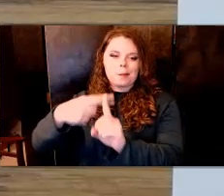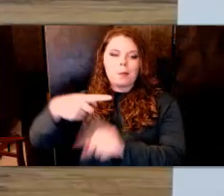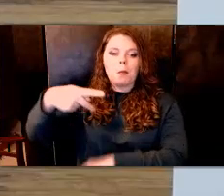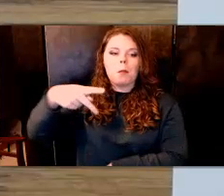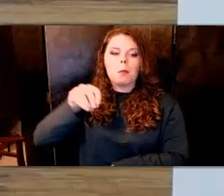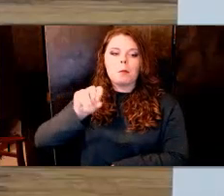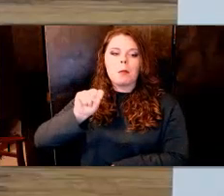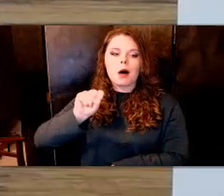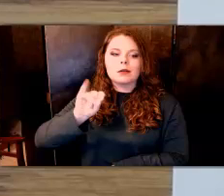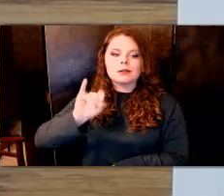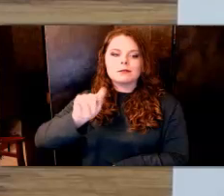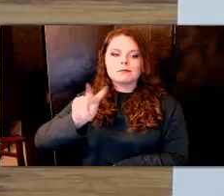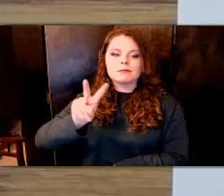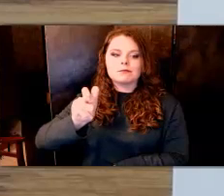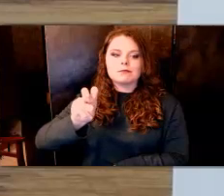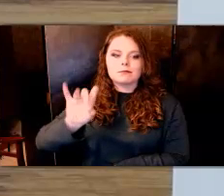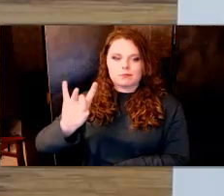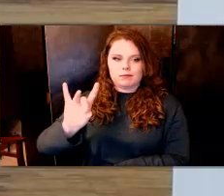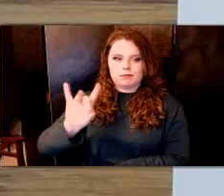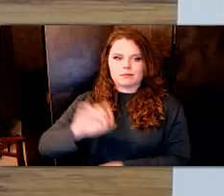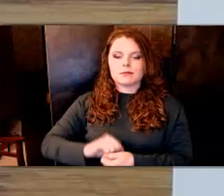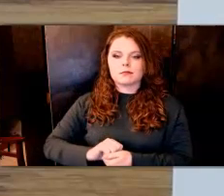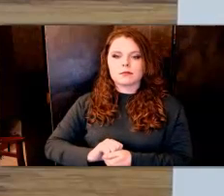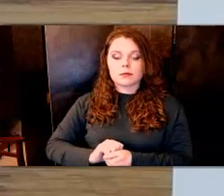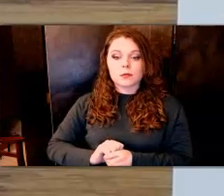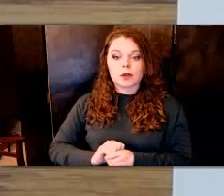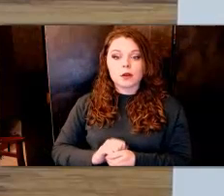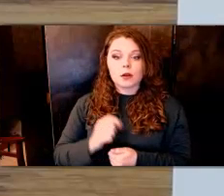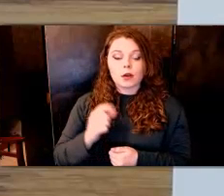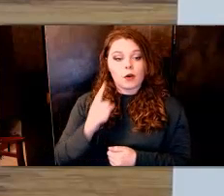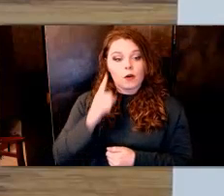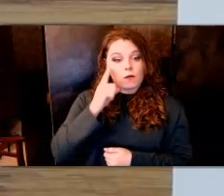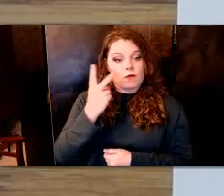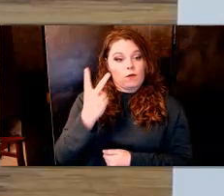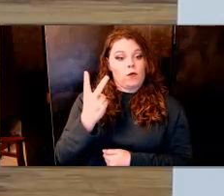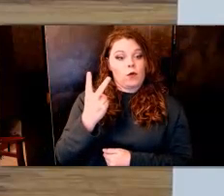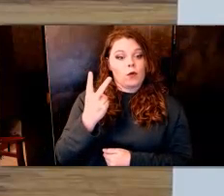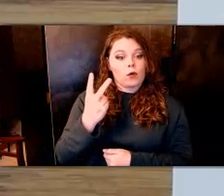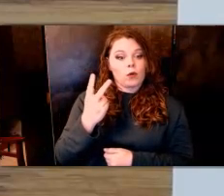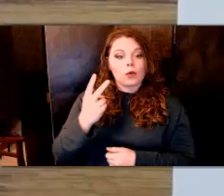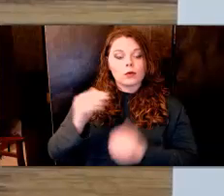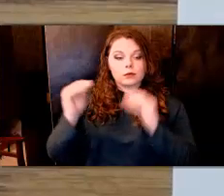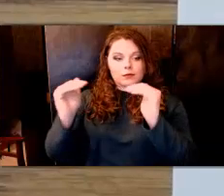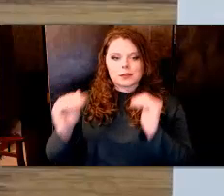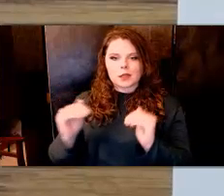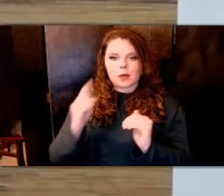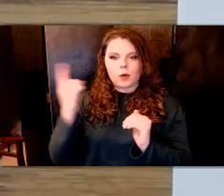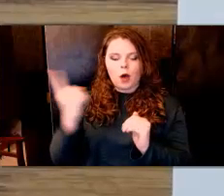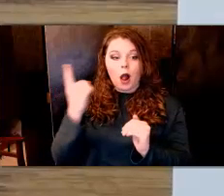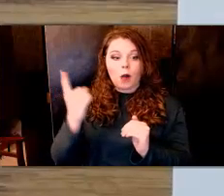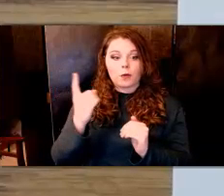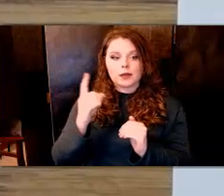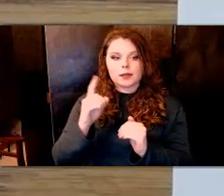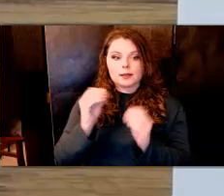7. When we solve a two-step equation, we always move the 1 that's not attached to the variable first. So